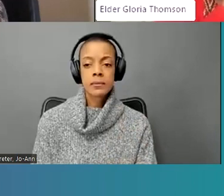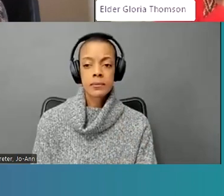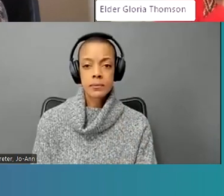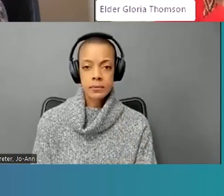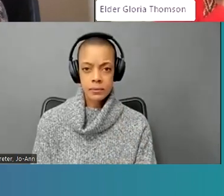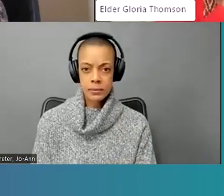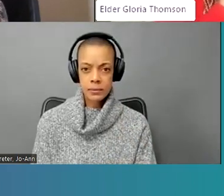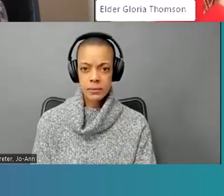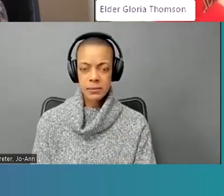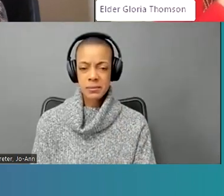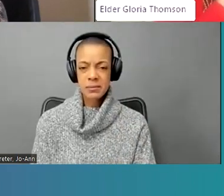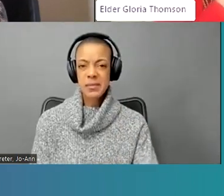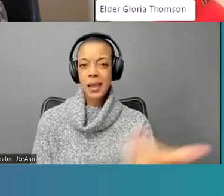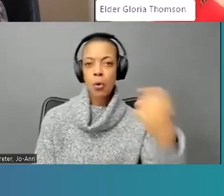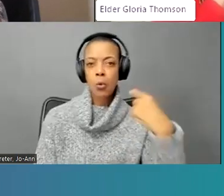Anonymous again.